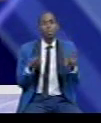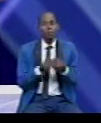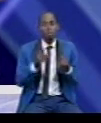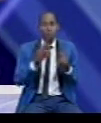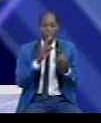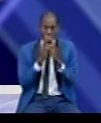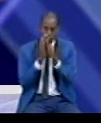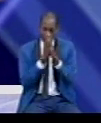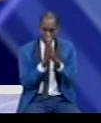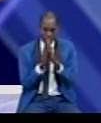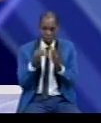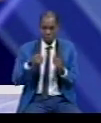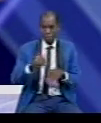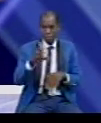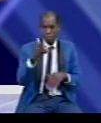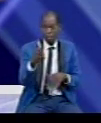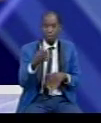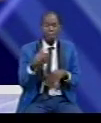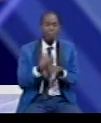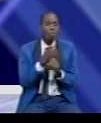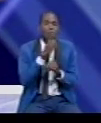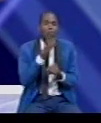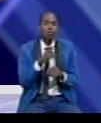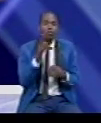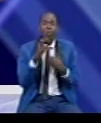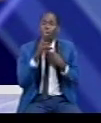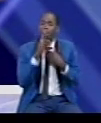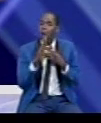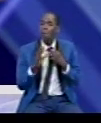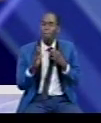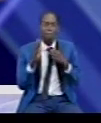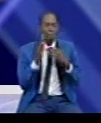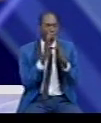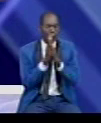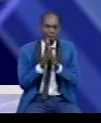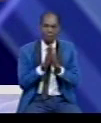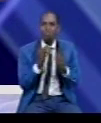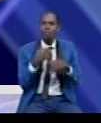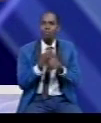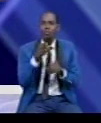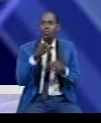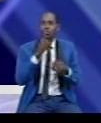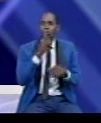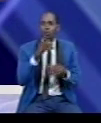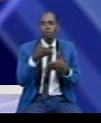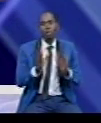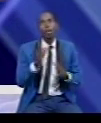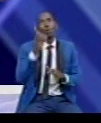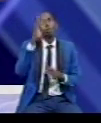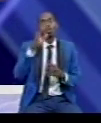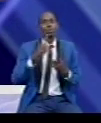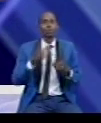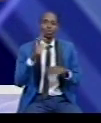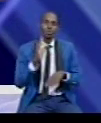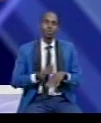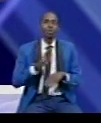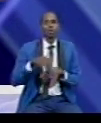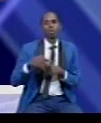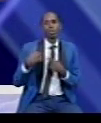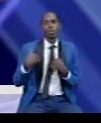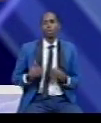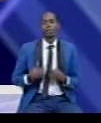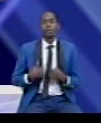praying. Make sure you allow God to touch your hearts. This is a time we ought to go